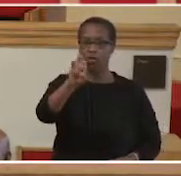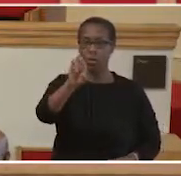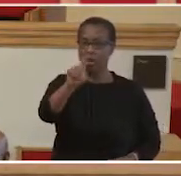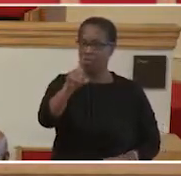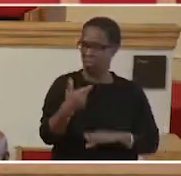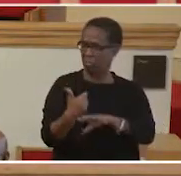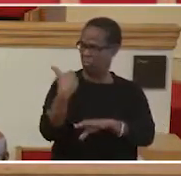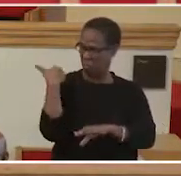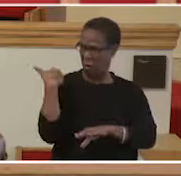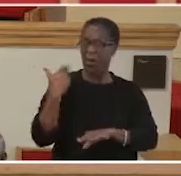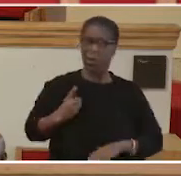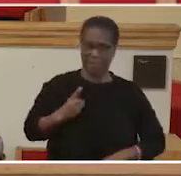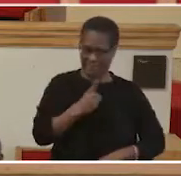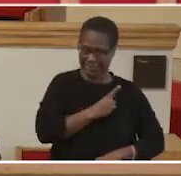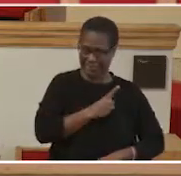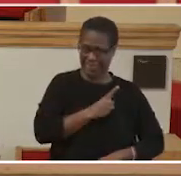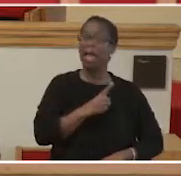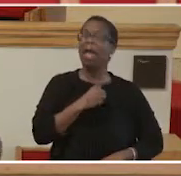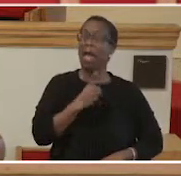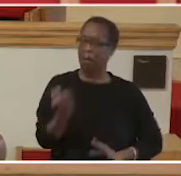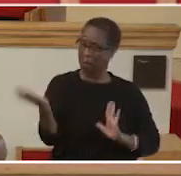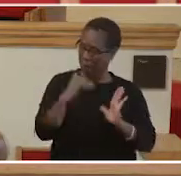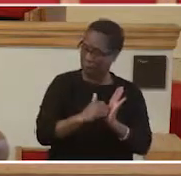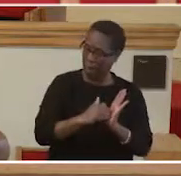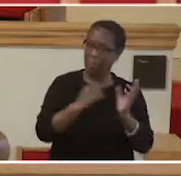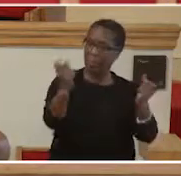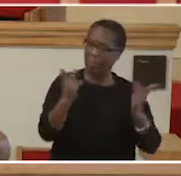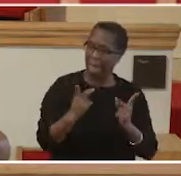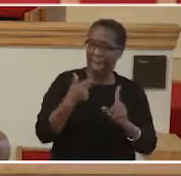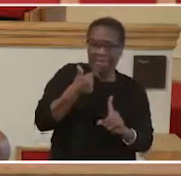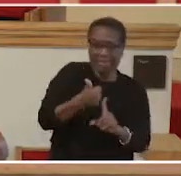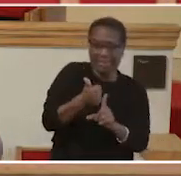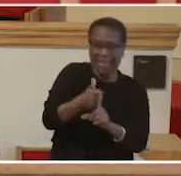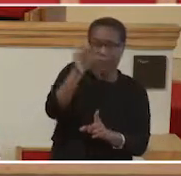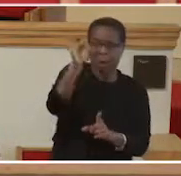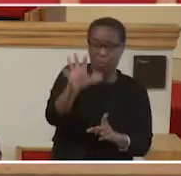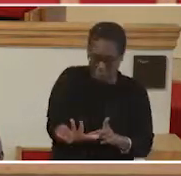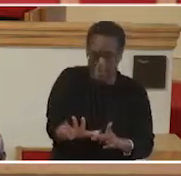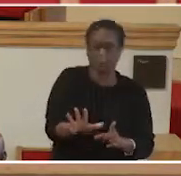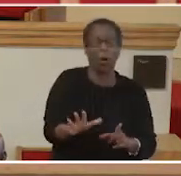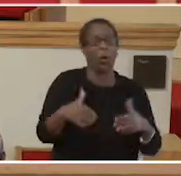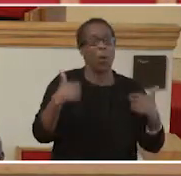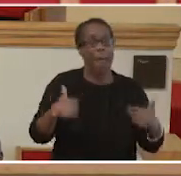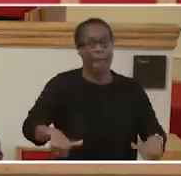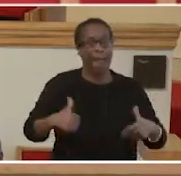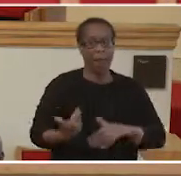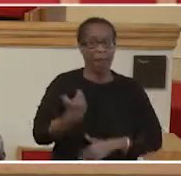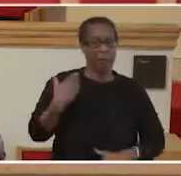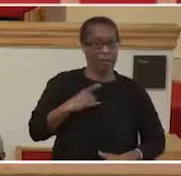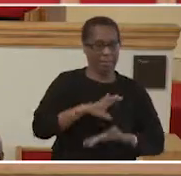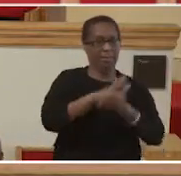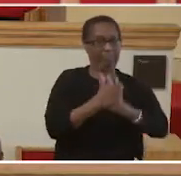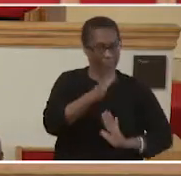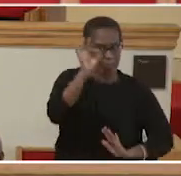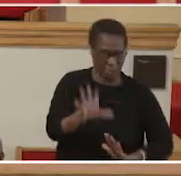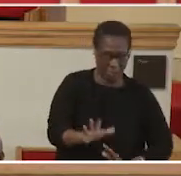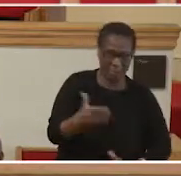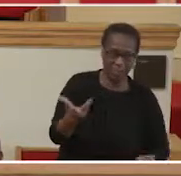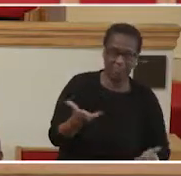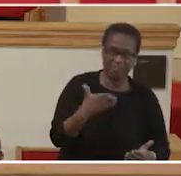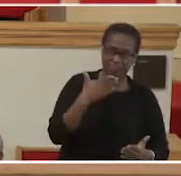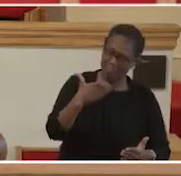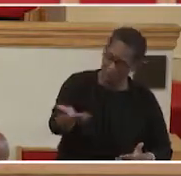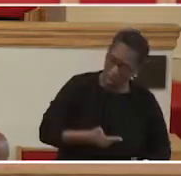as a deacon, but he comes back now as a preacher of the gospel. So we thank God for